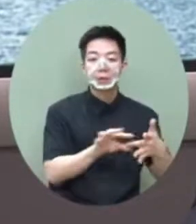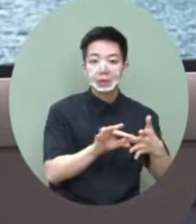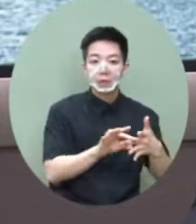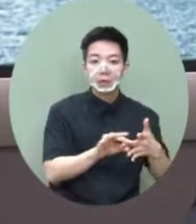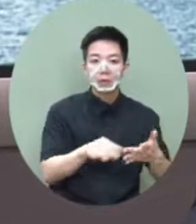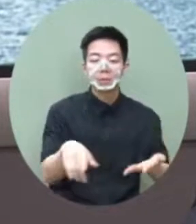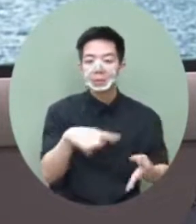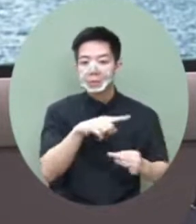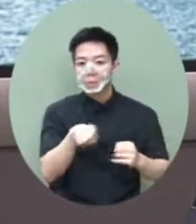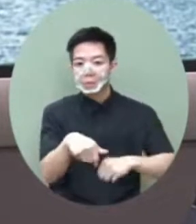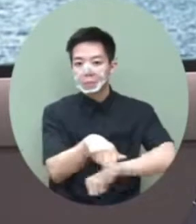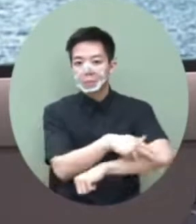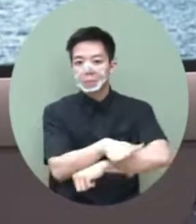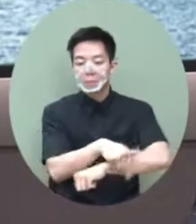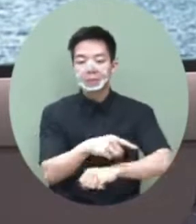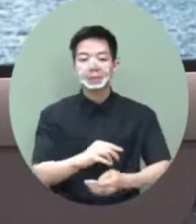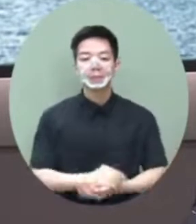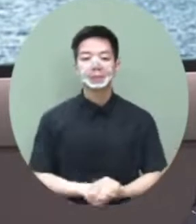at home.